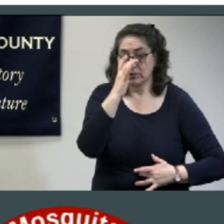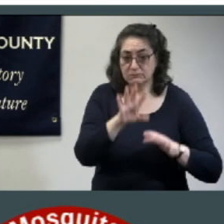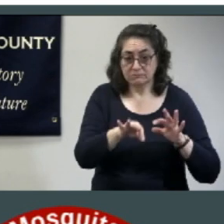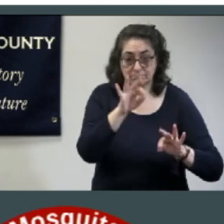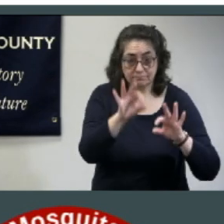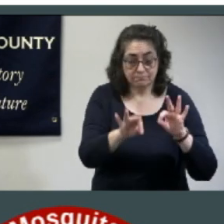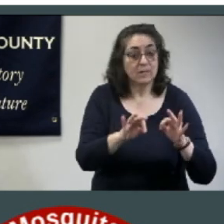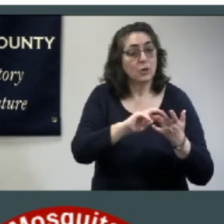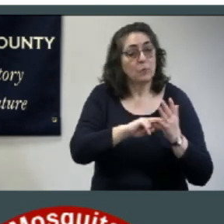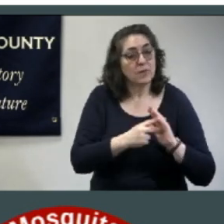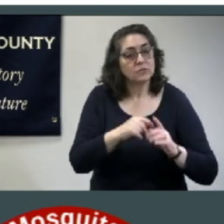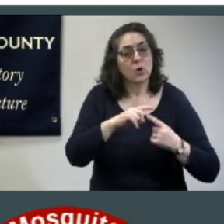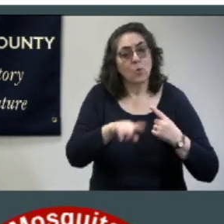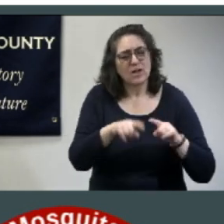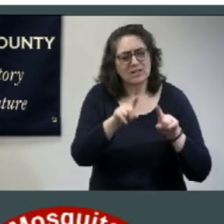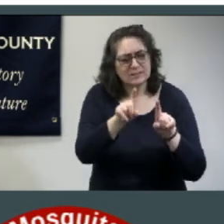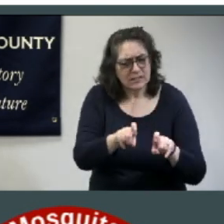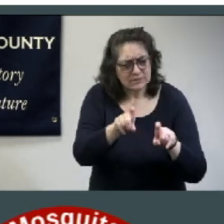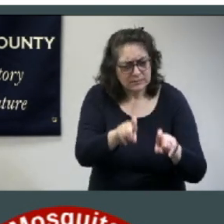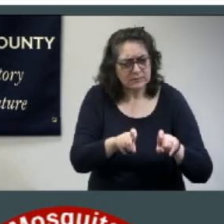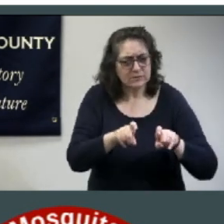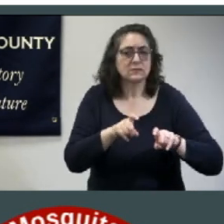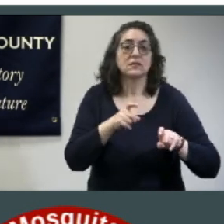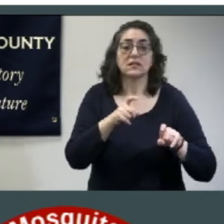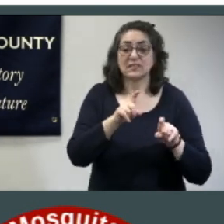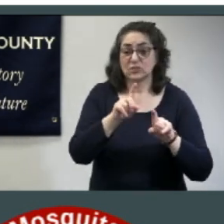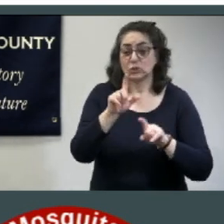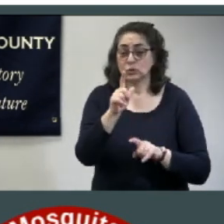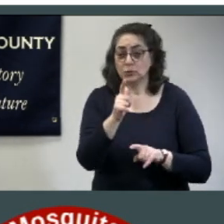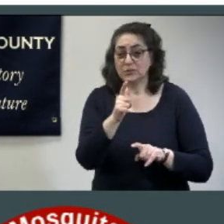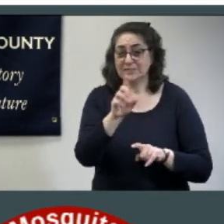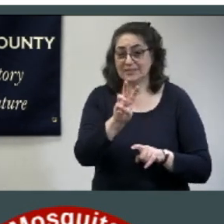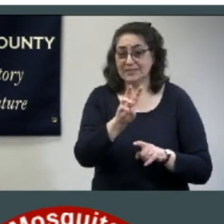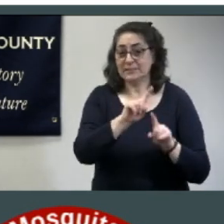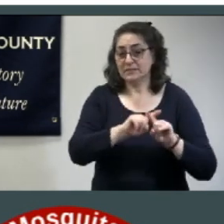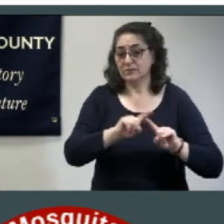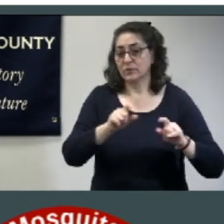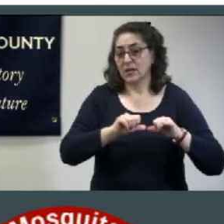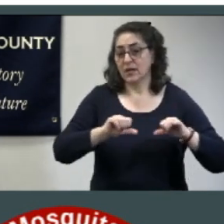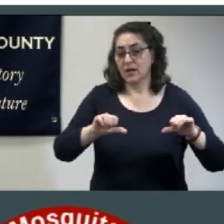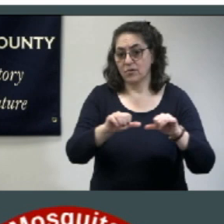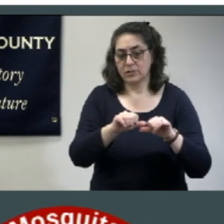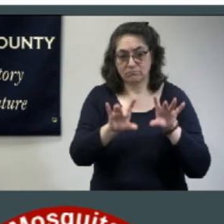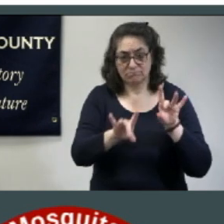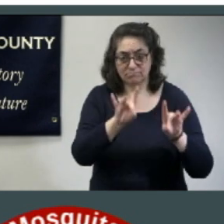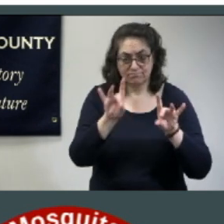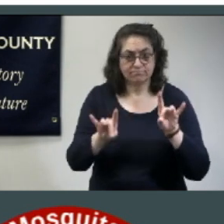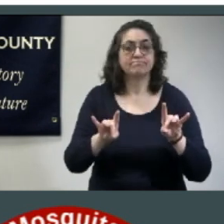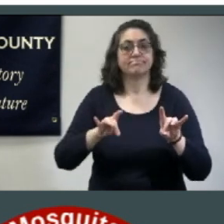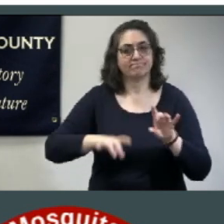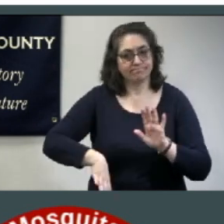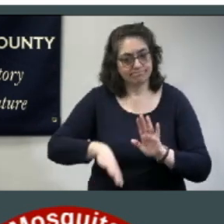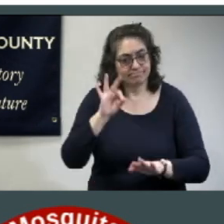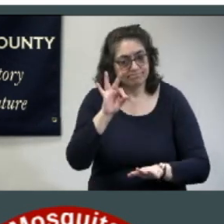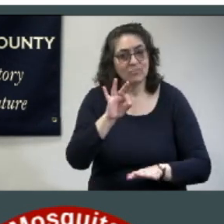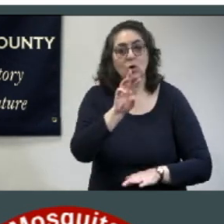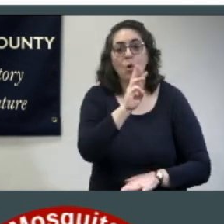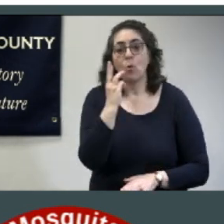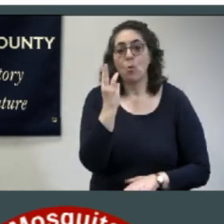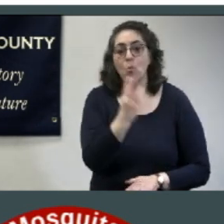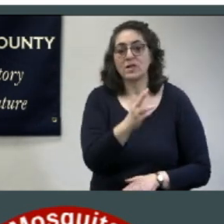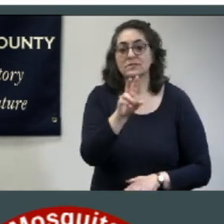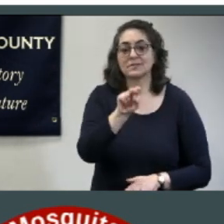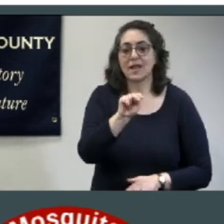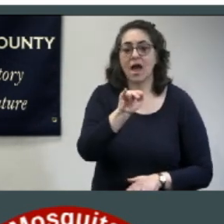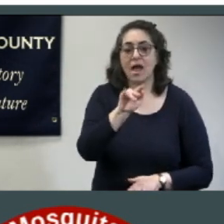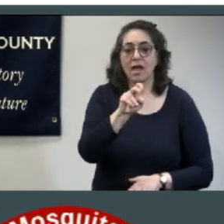went testing, they in 26 different areas in the county, they found West Nile virus.